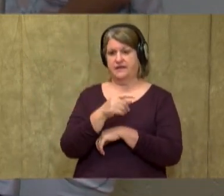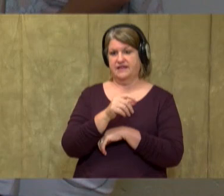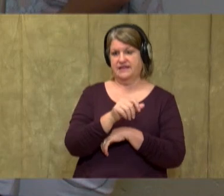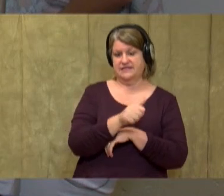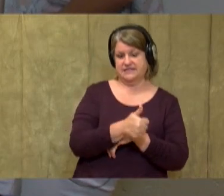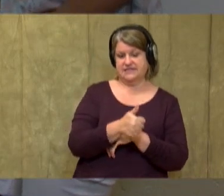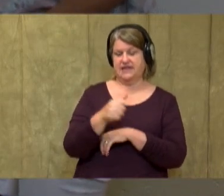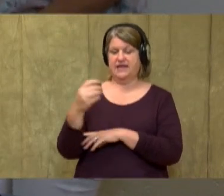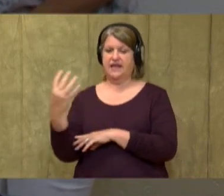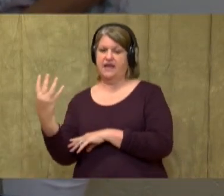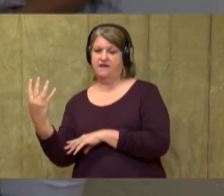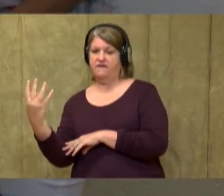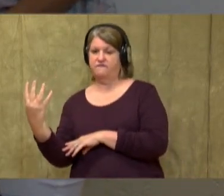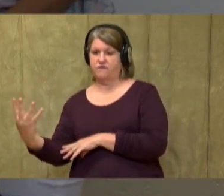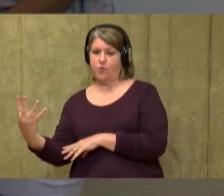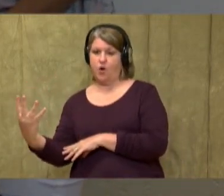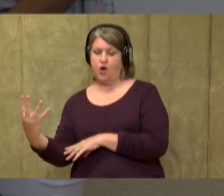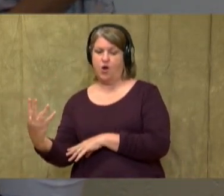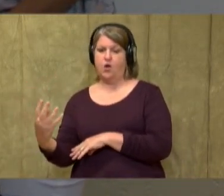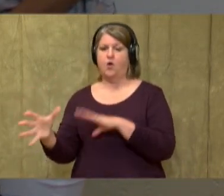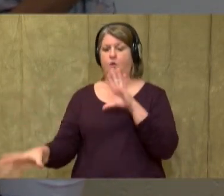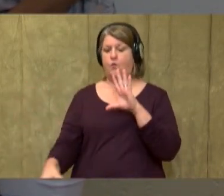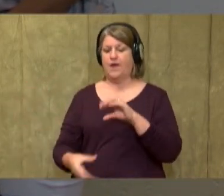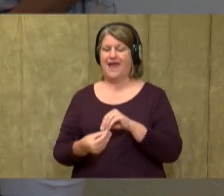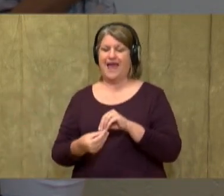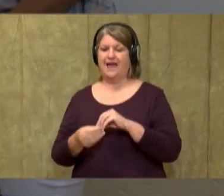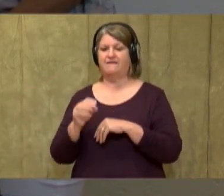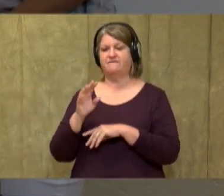4. We add the 50.